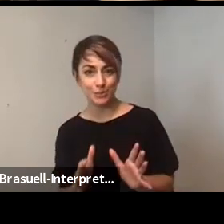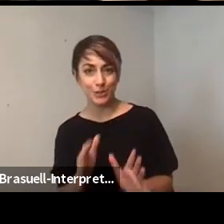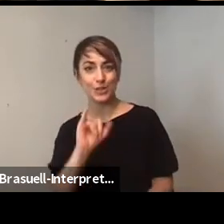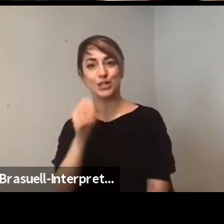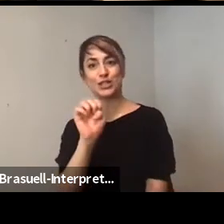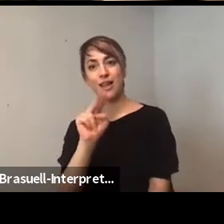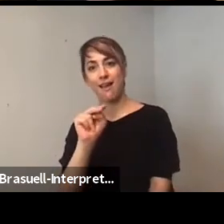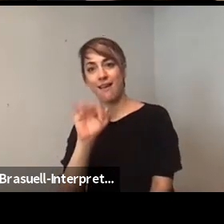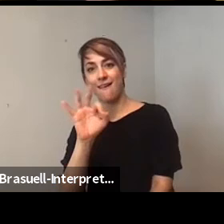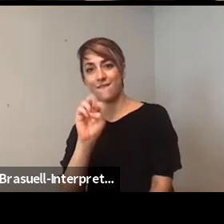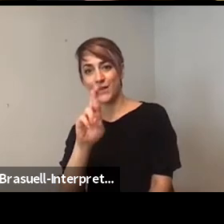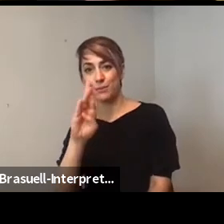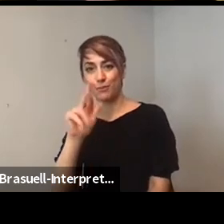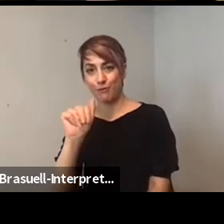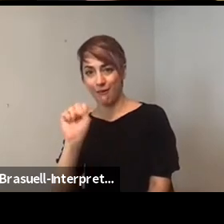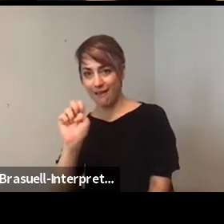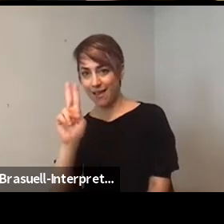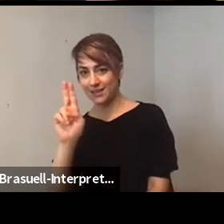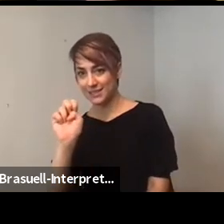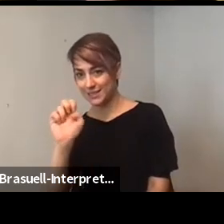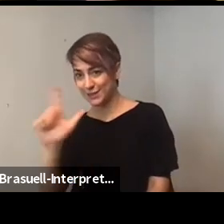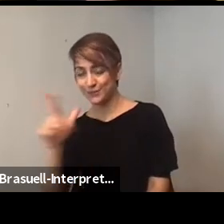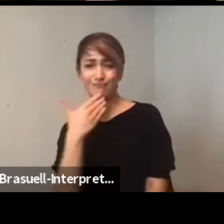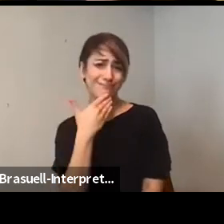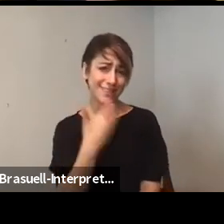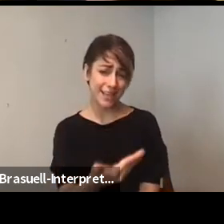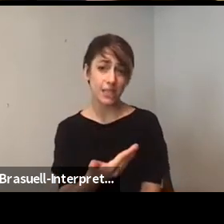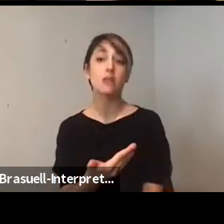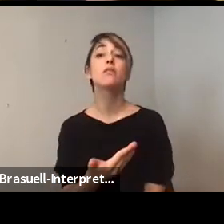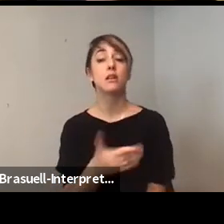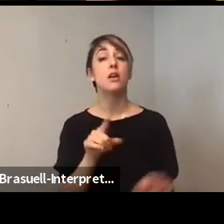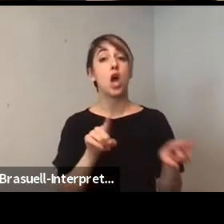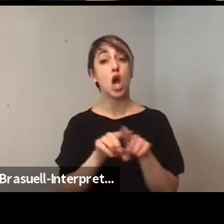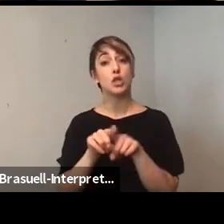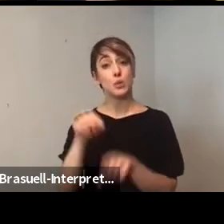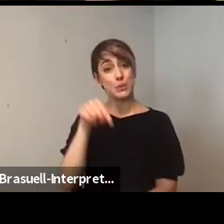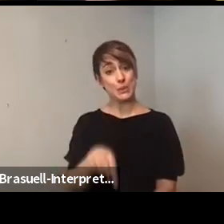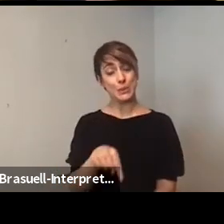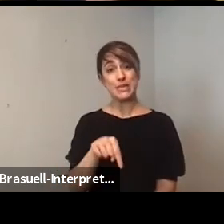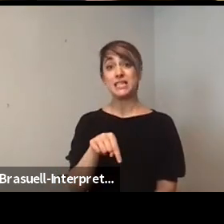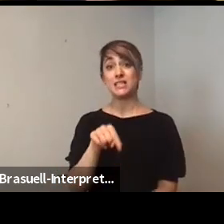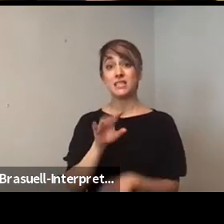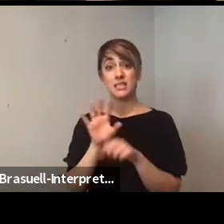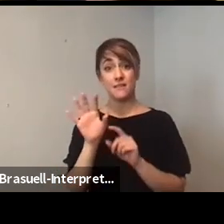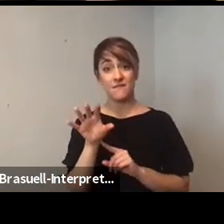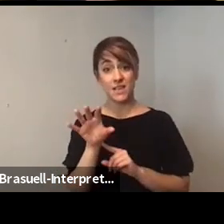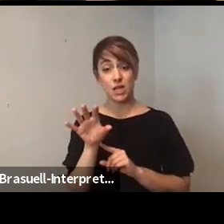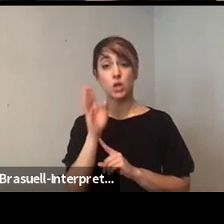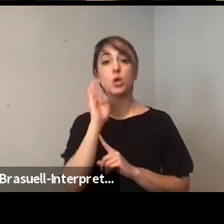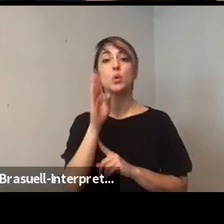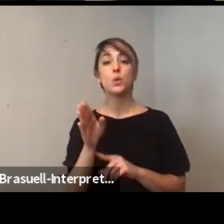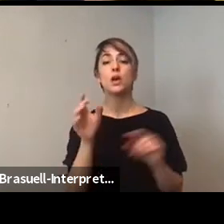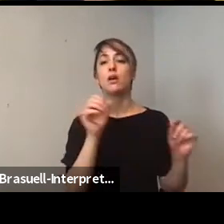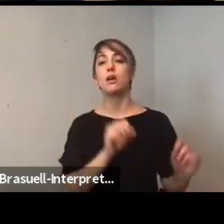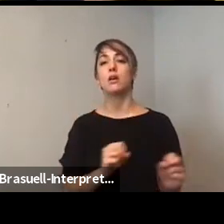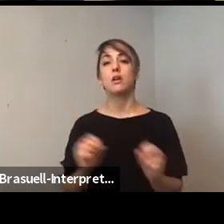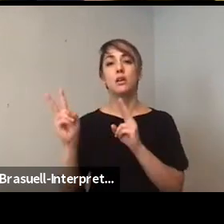this conversation will be archived and available with closed captions on both HowlRound.com and the Directors